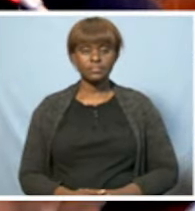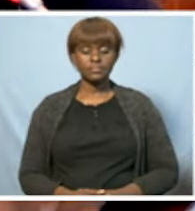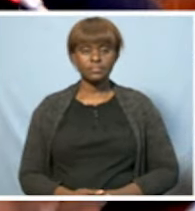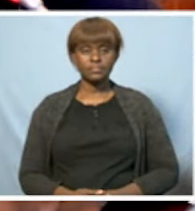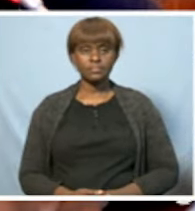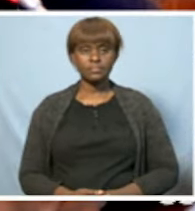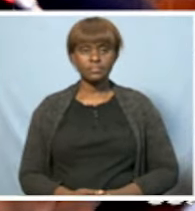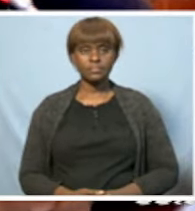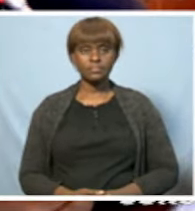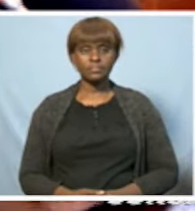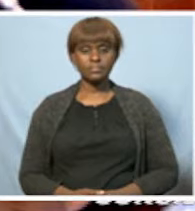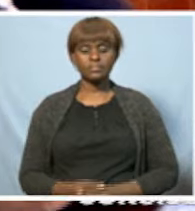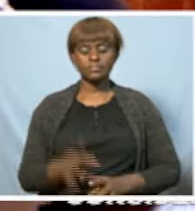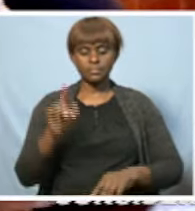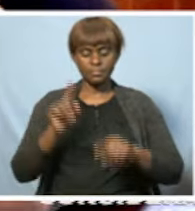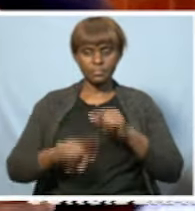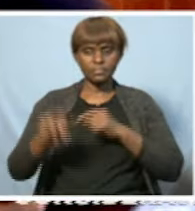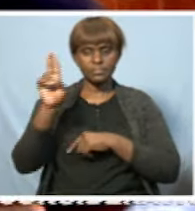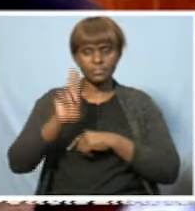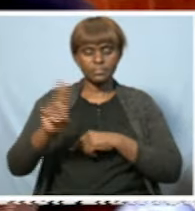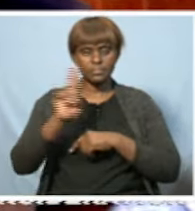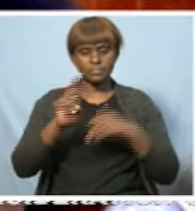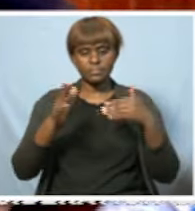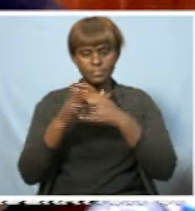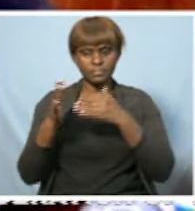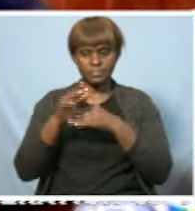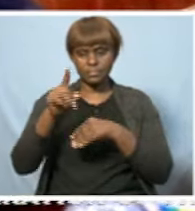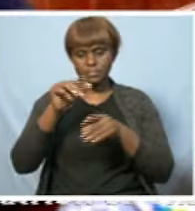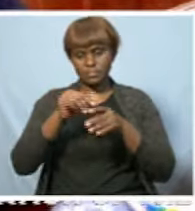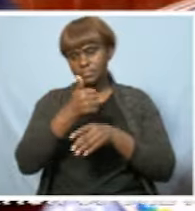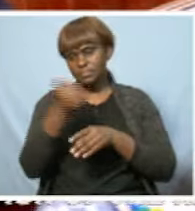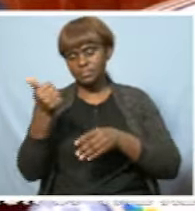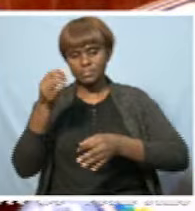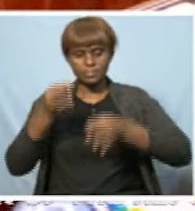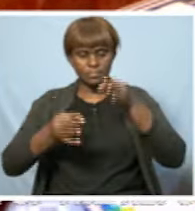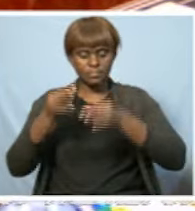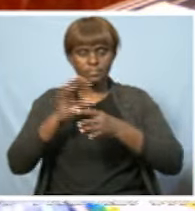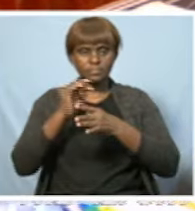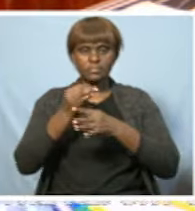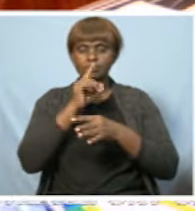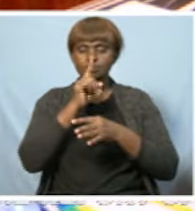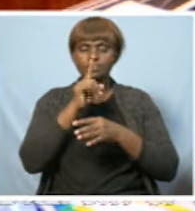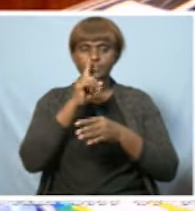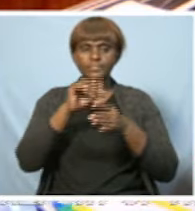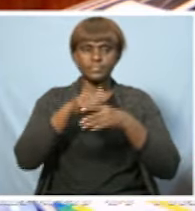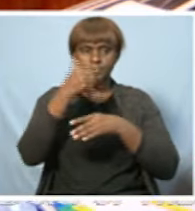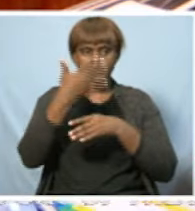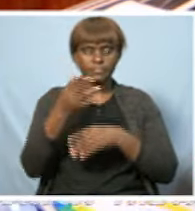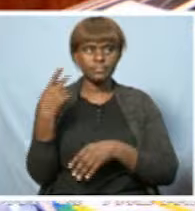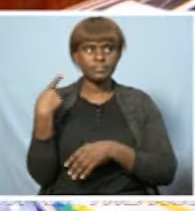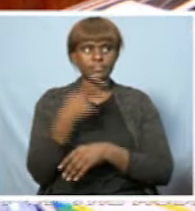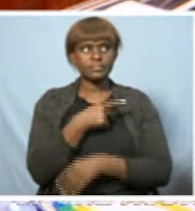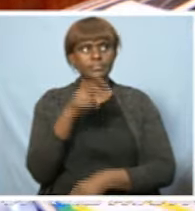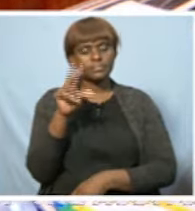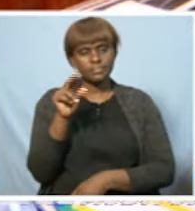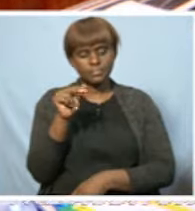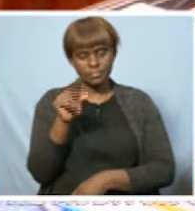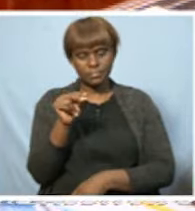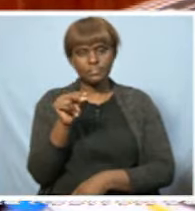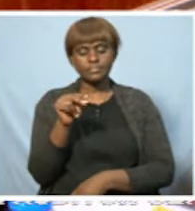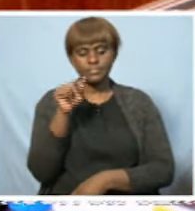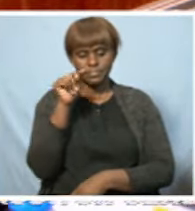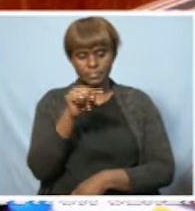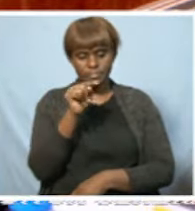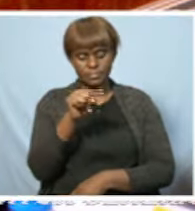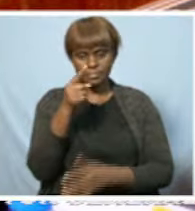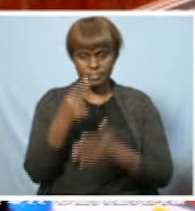Our interaction cannot be used against you in any courts of law or indeed outside Parliament. This